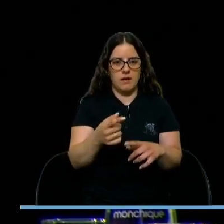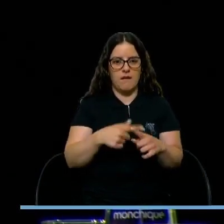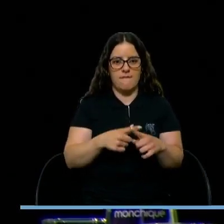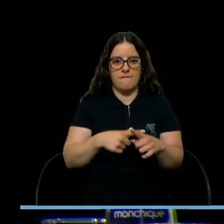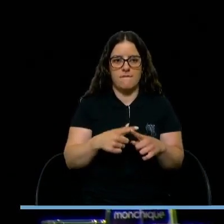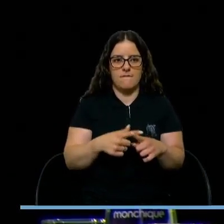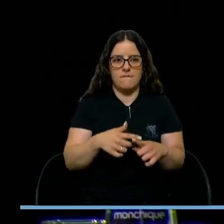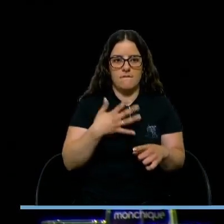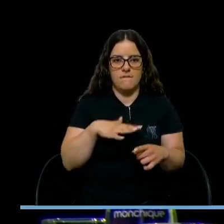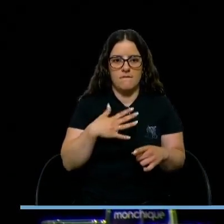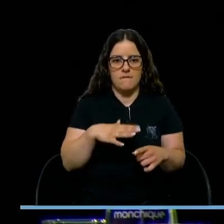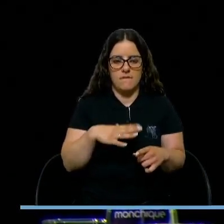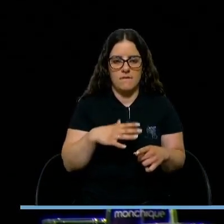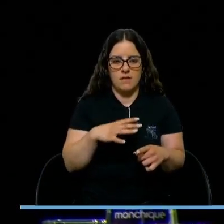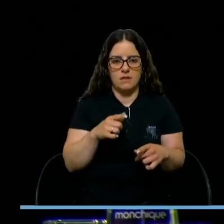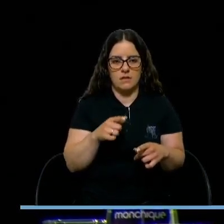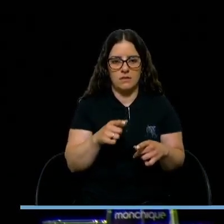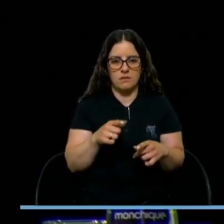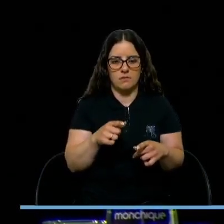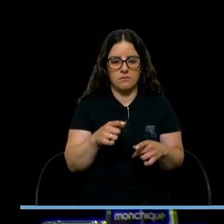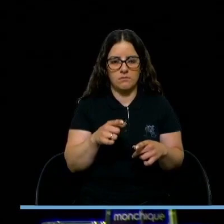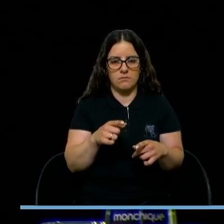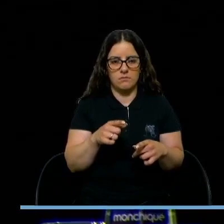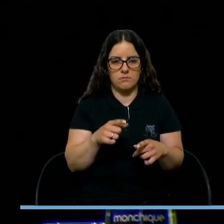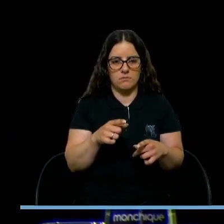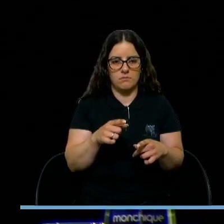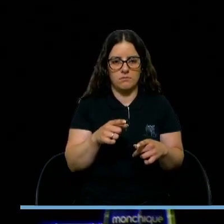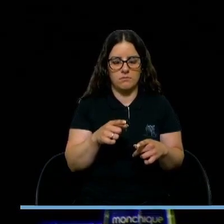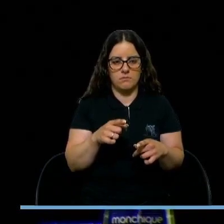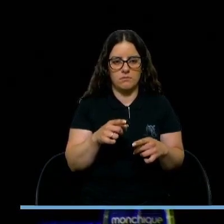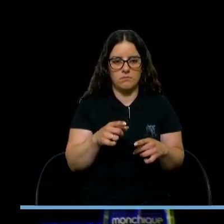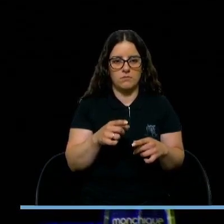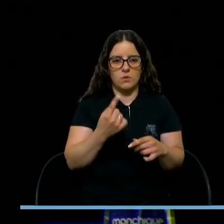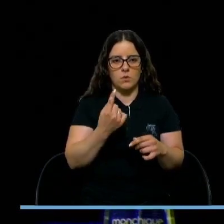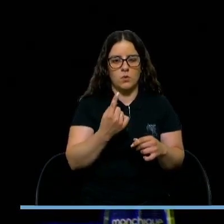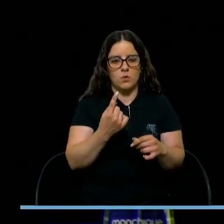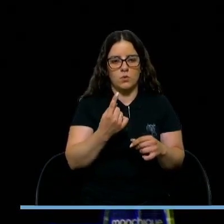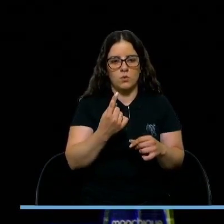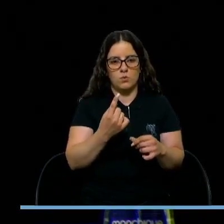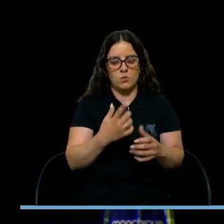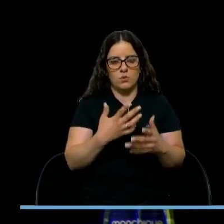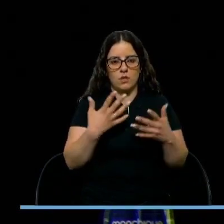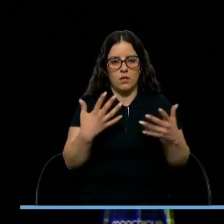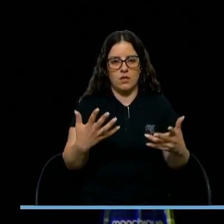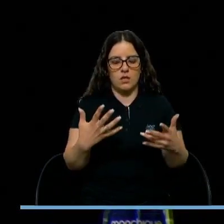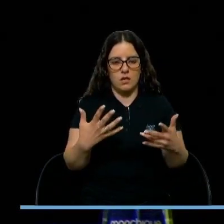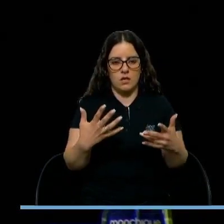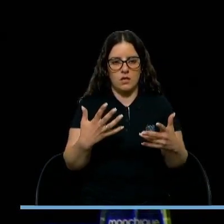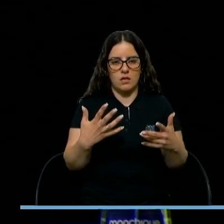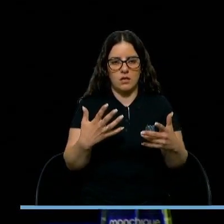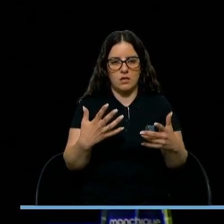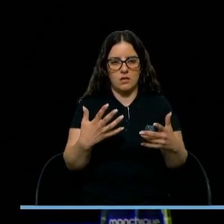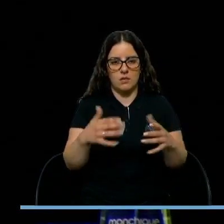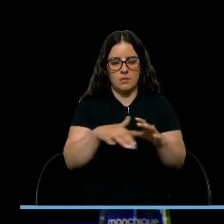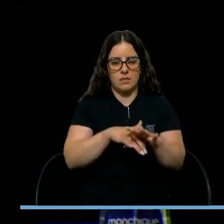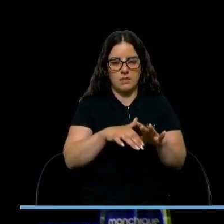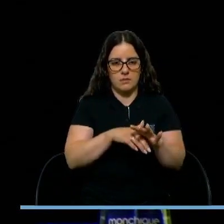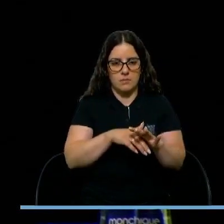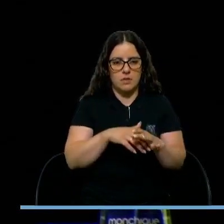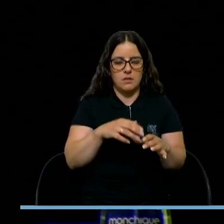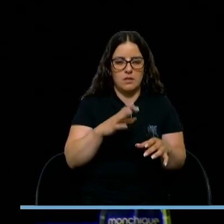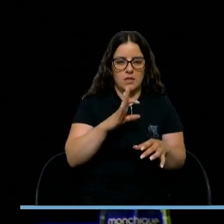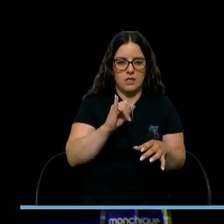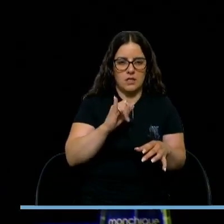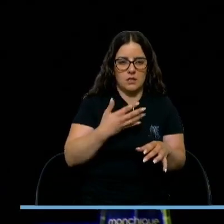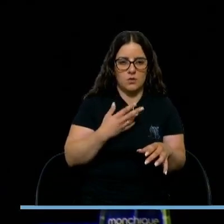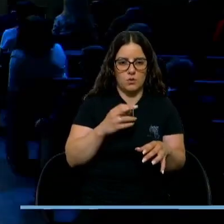Galp's ambition is to become, to be one of the largest